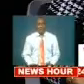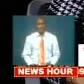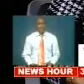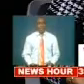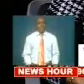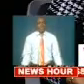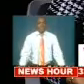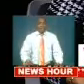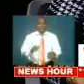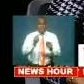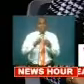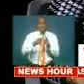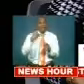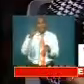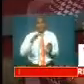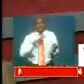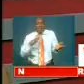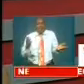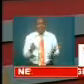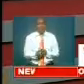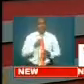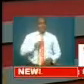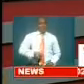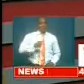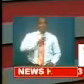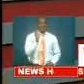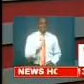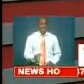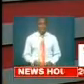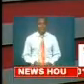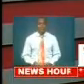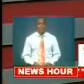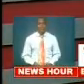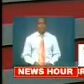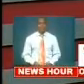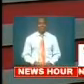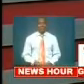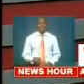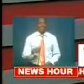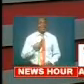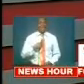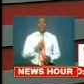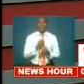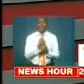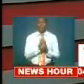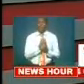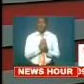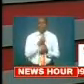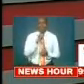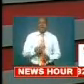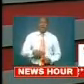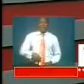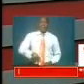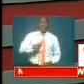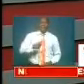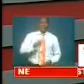goes like, yeah, her family just want to say hi. Amazing. They call. Yeah, now then I start talking. Then, yes, I love that. And that even